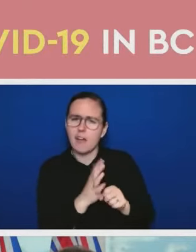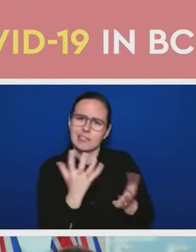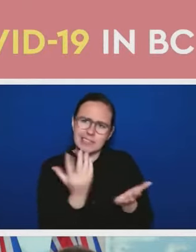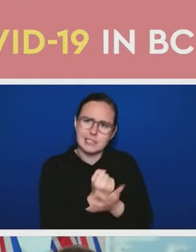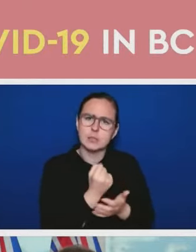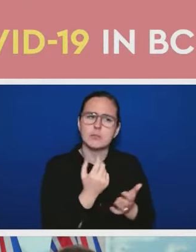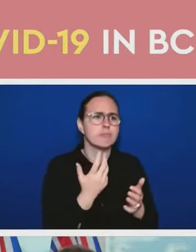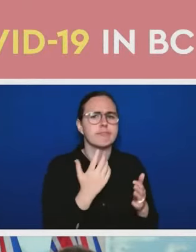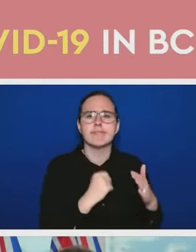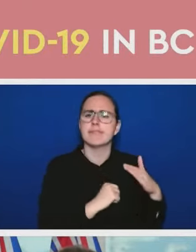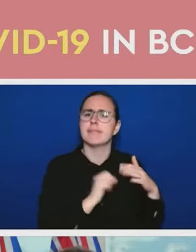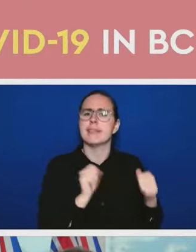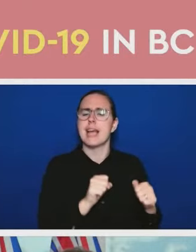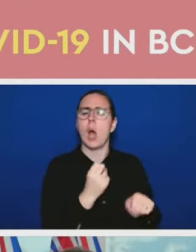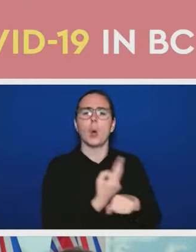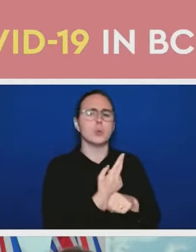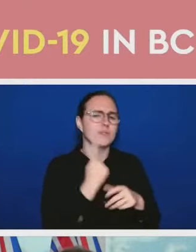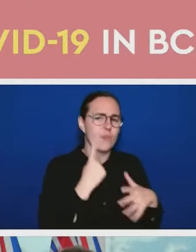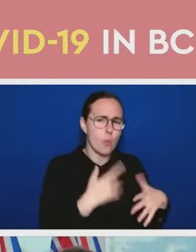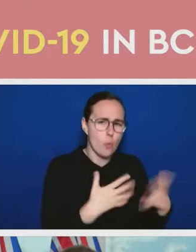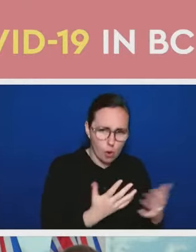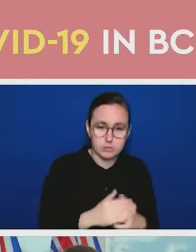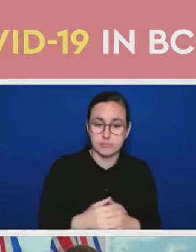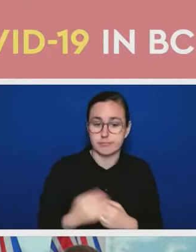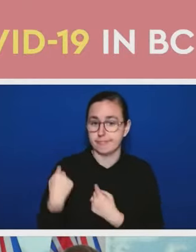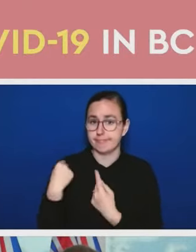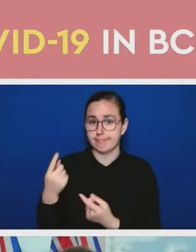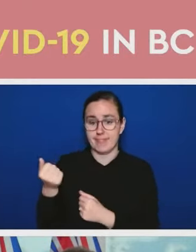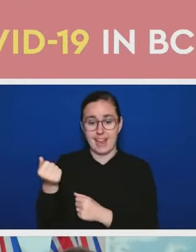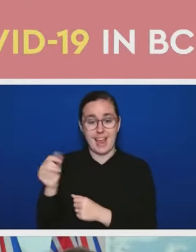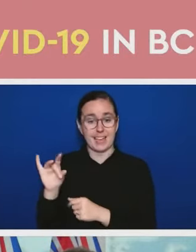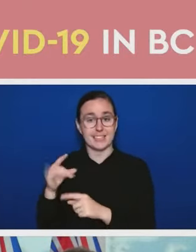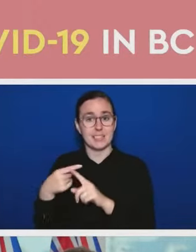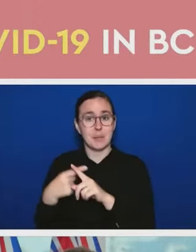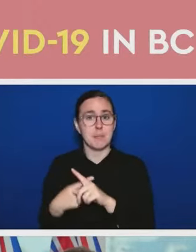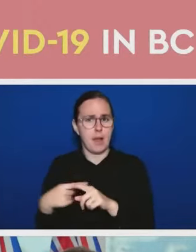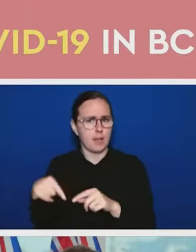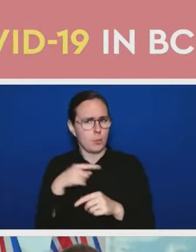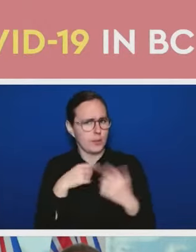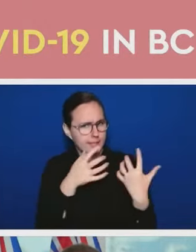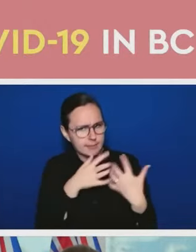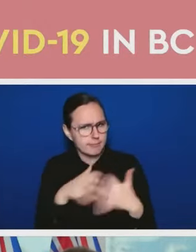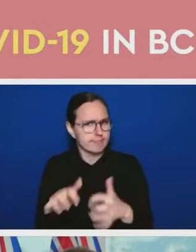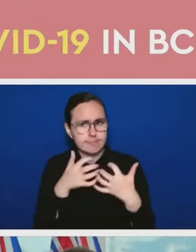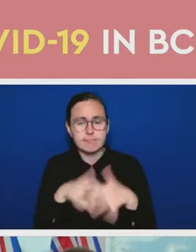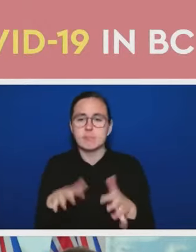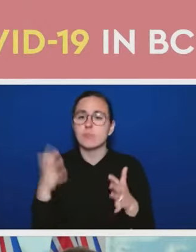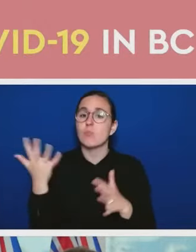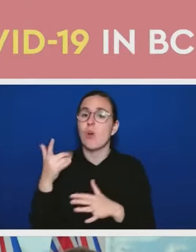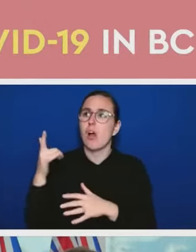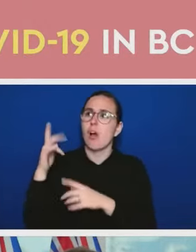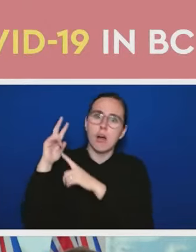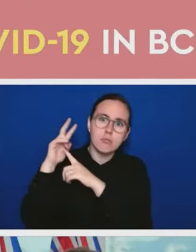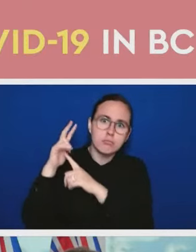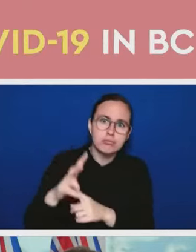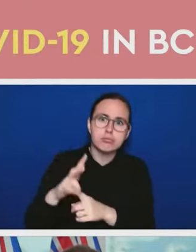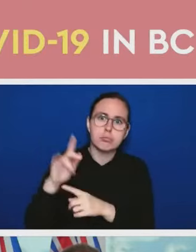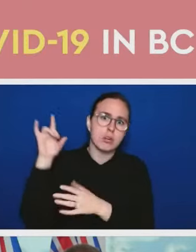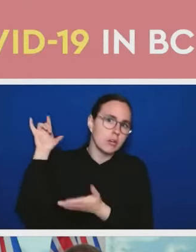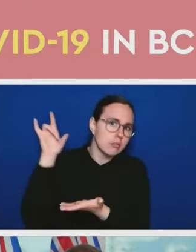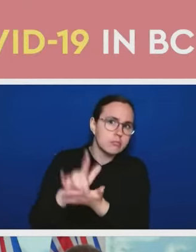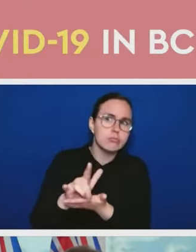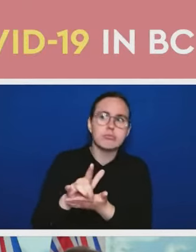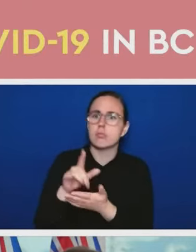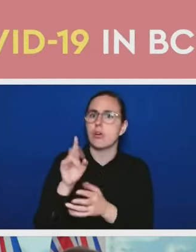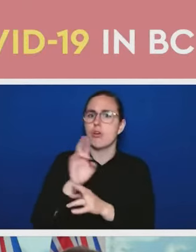over the last 18 months, and continue to have enhanced air ambulance teams to expedite transfers when needed.